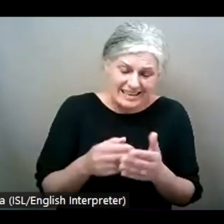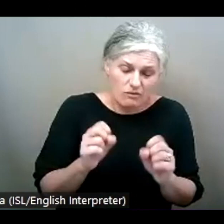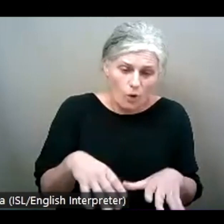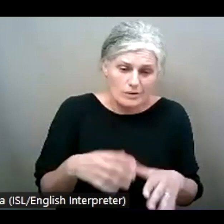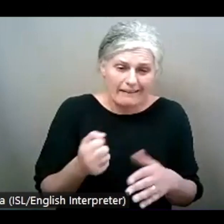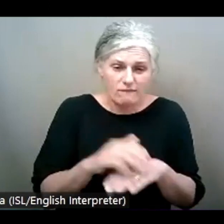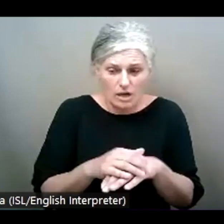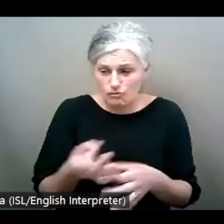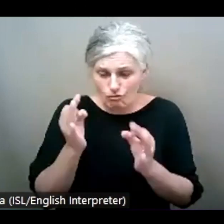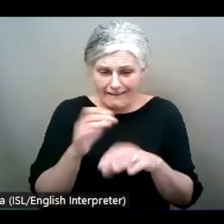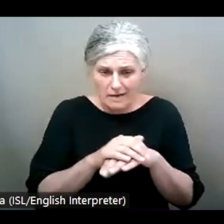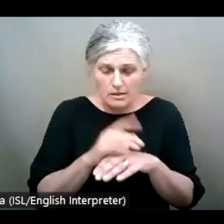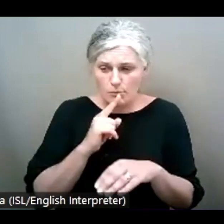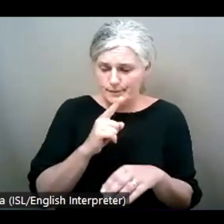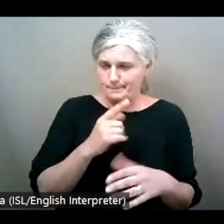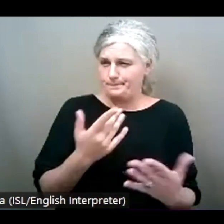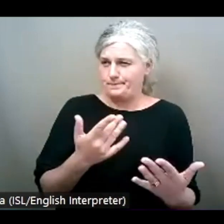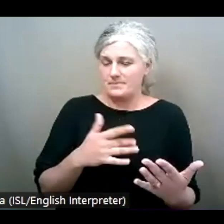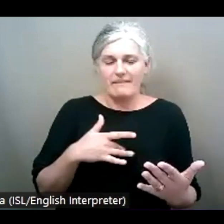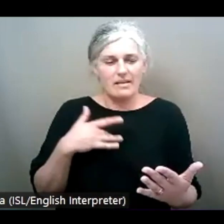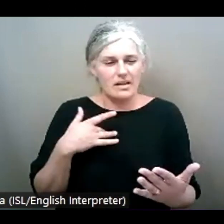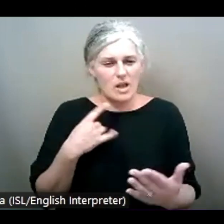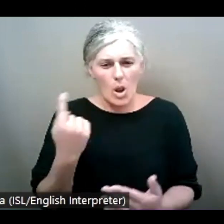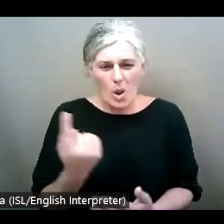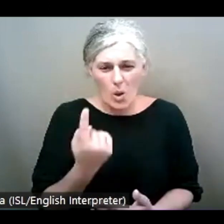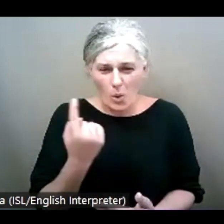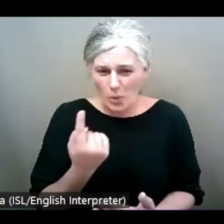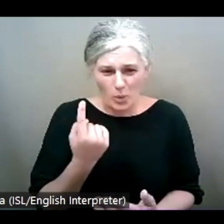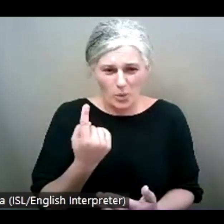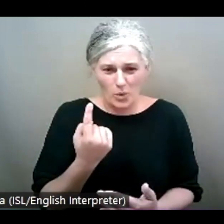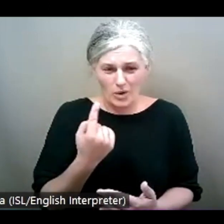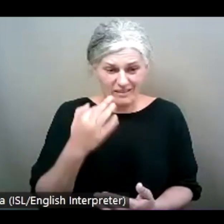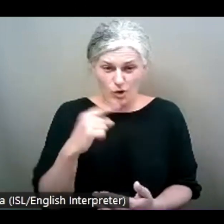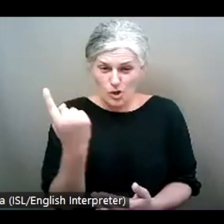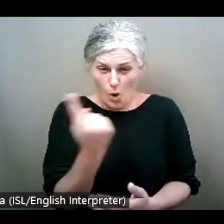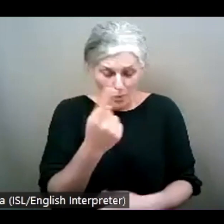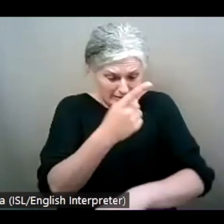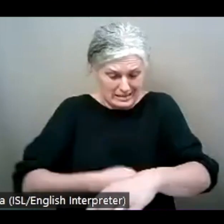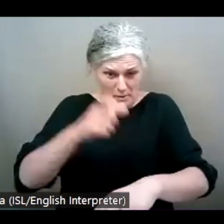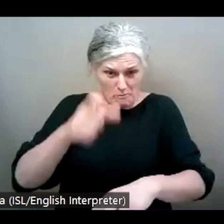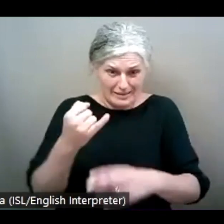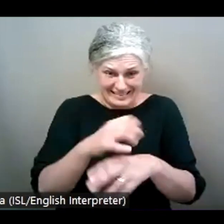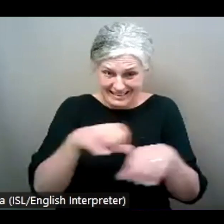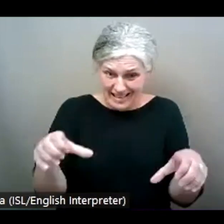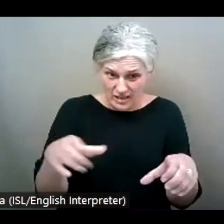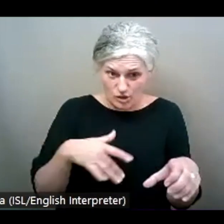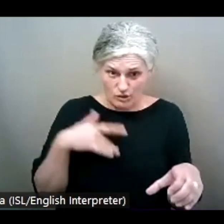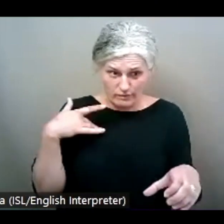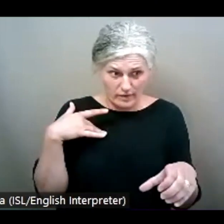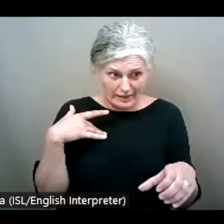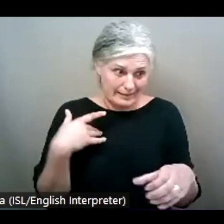they were great, but it is lonely being the only physically disabled person in your class, because you do feel like a bit of a black